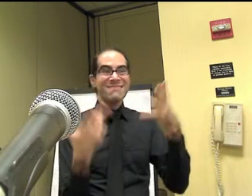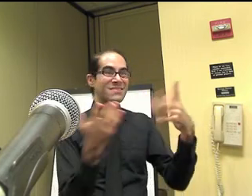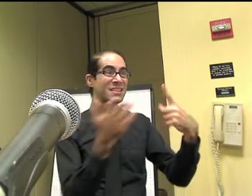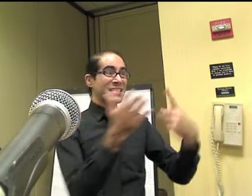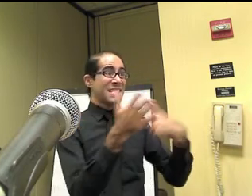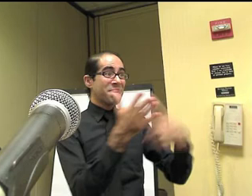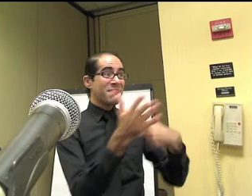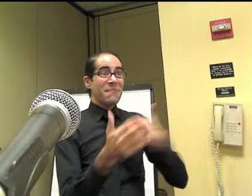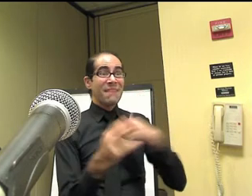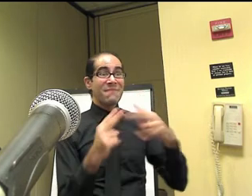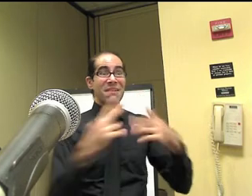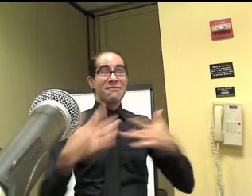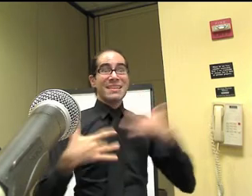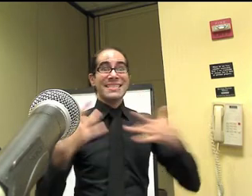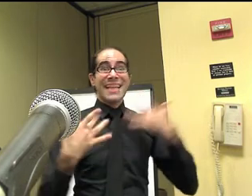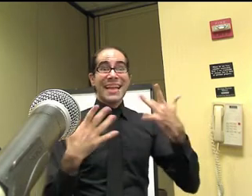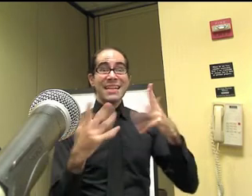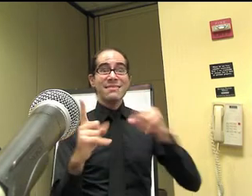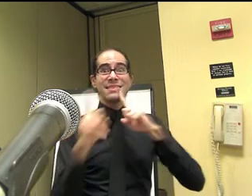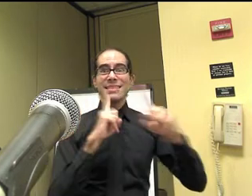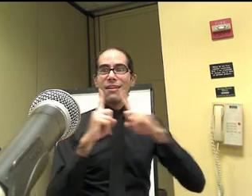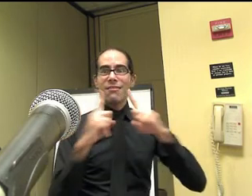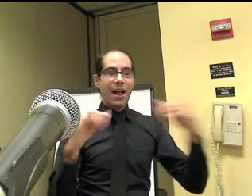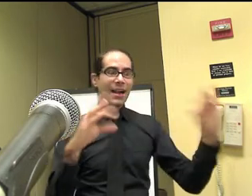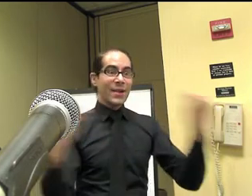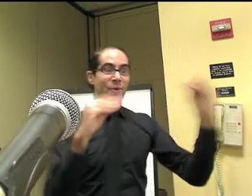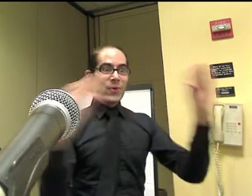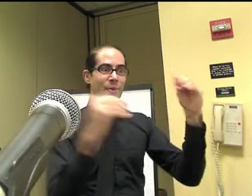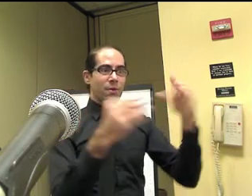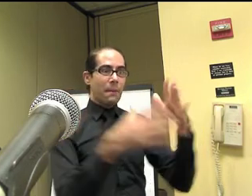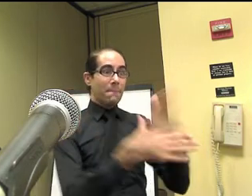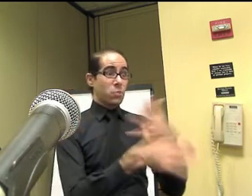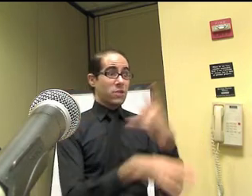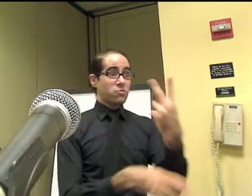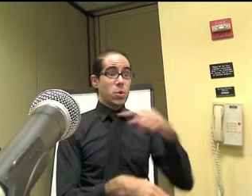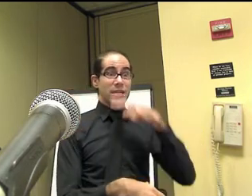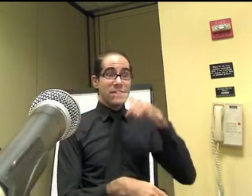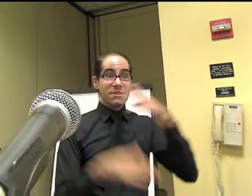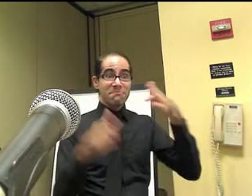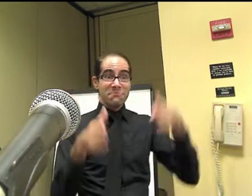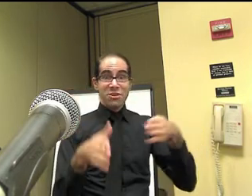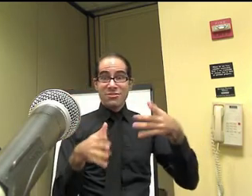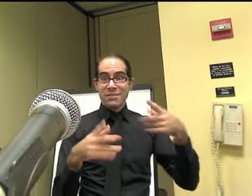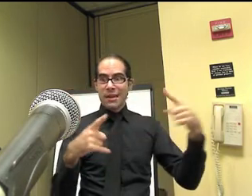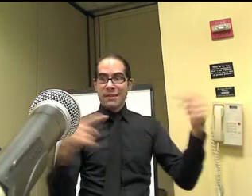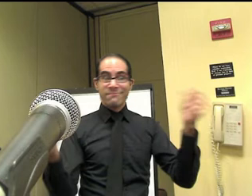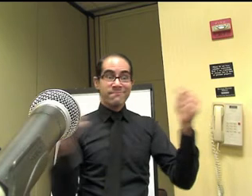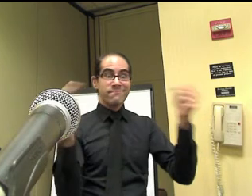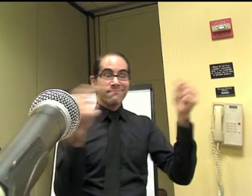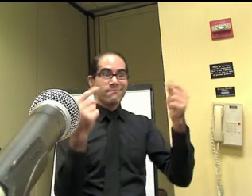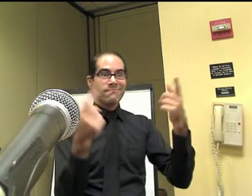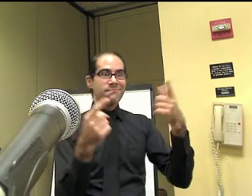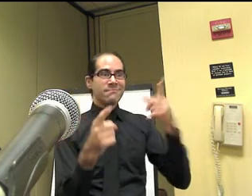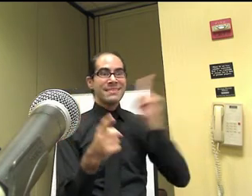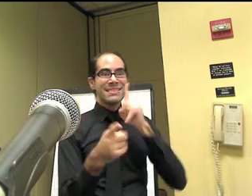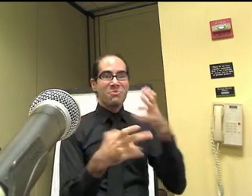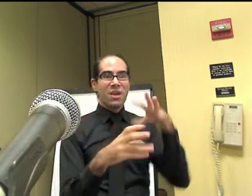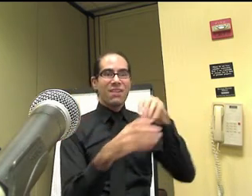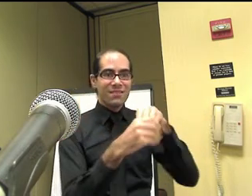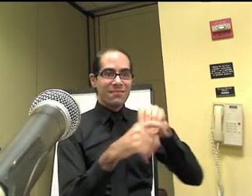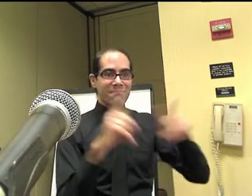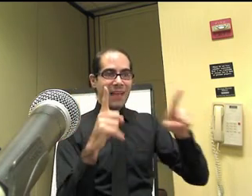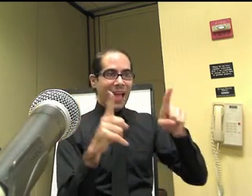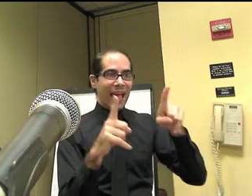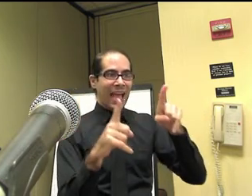and getting through the interpretation process. Sometimes, if you have an excited speaker and you see